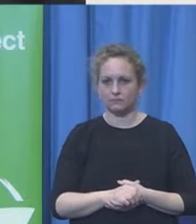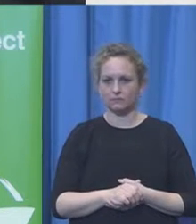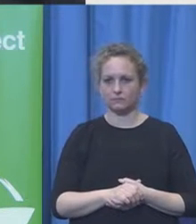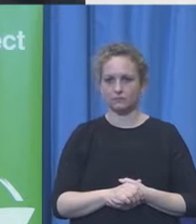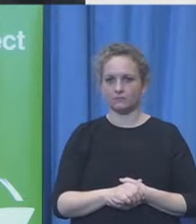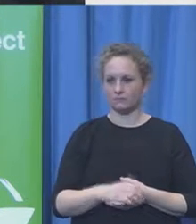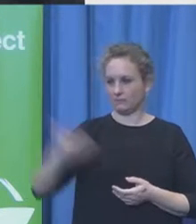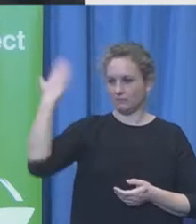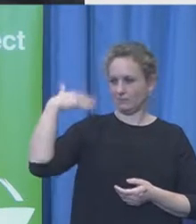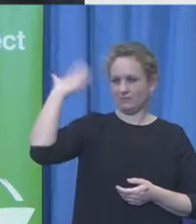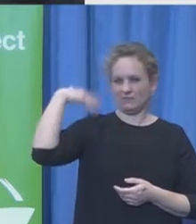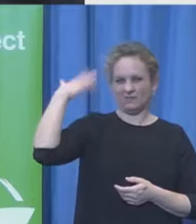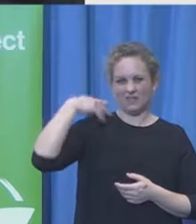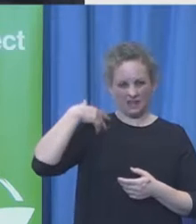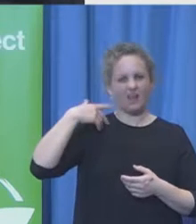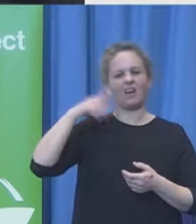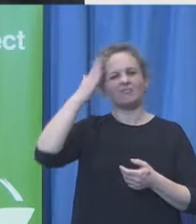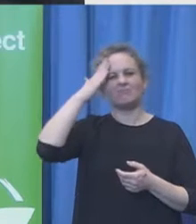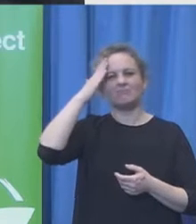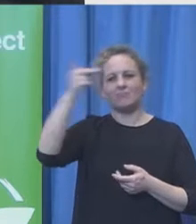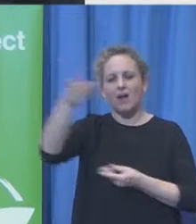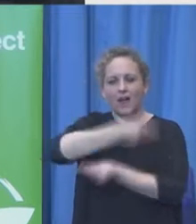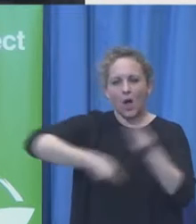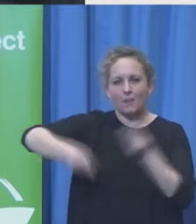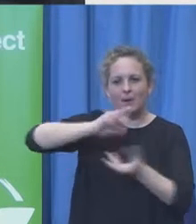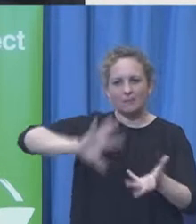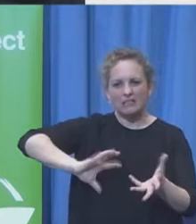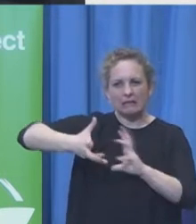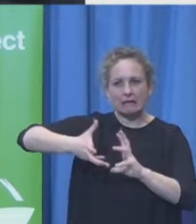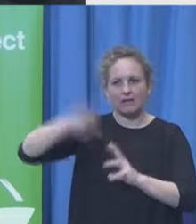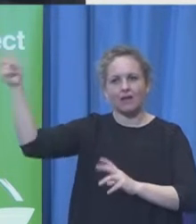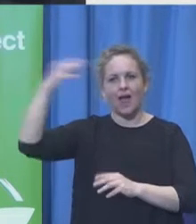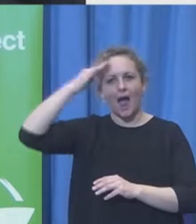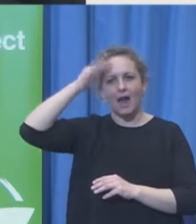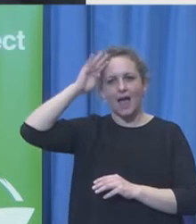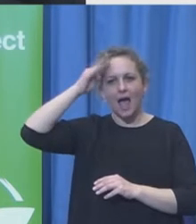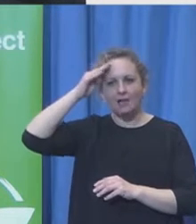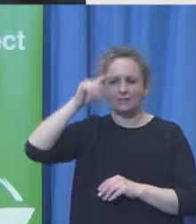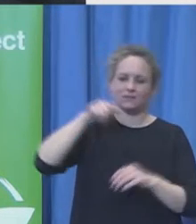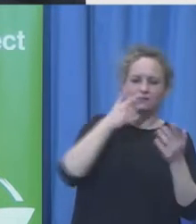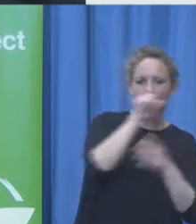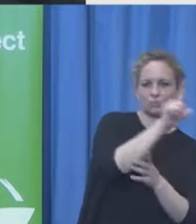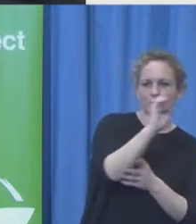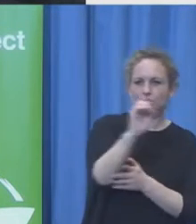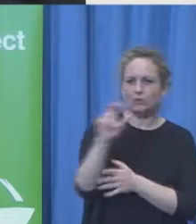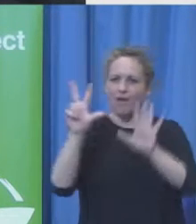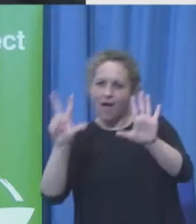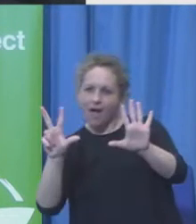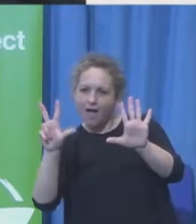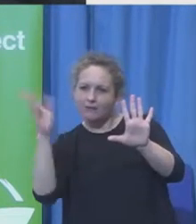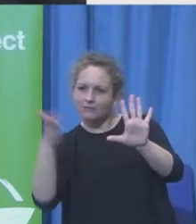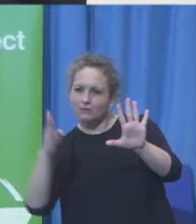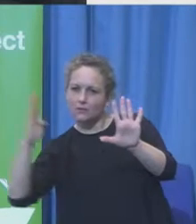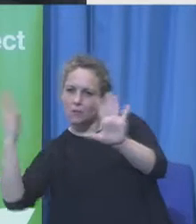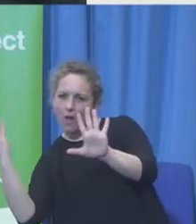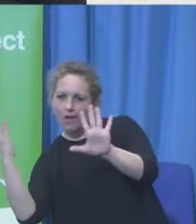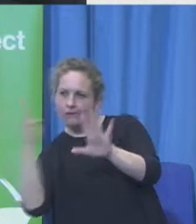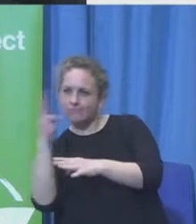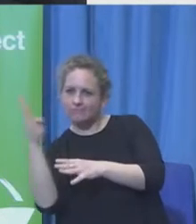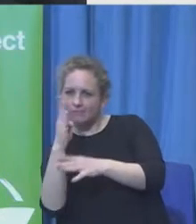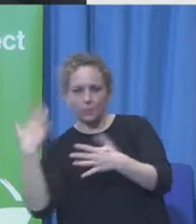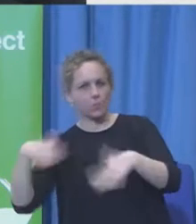We had a situation where we were in a bailout for about 2 years after